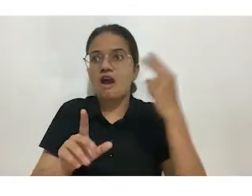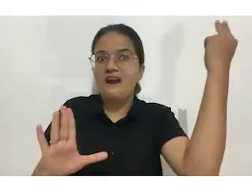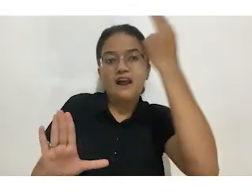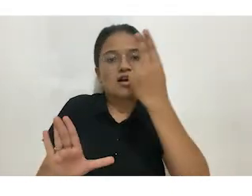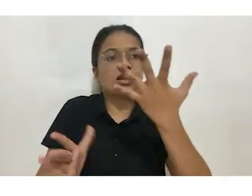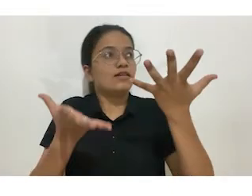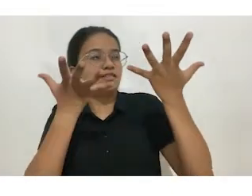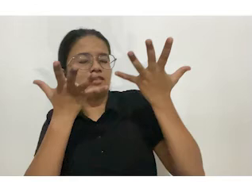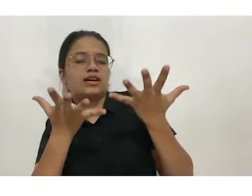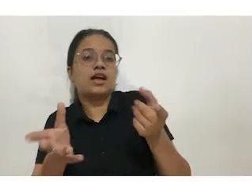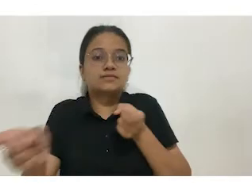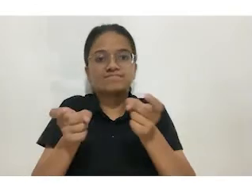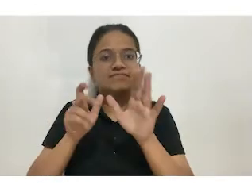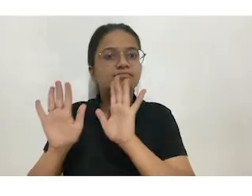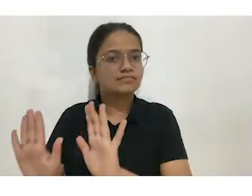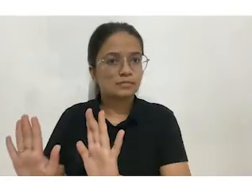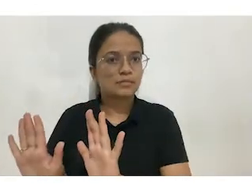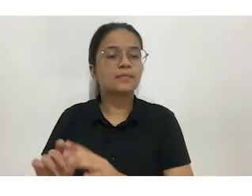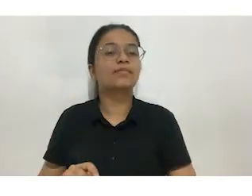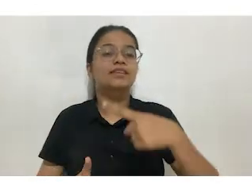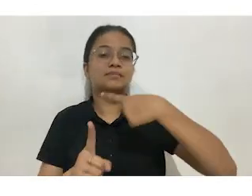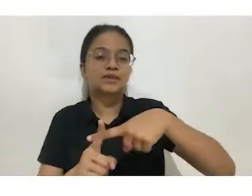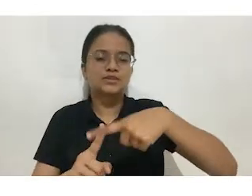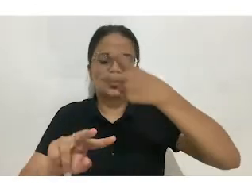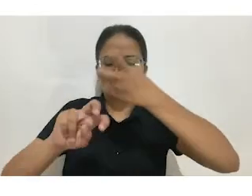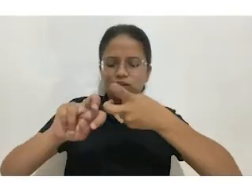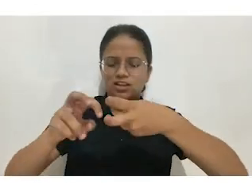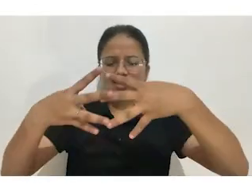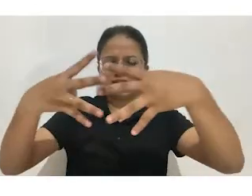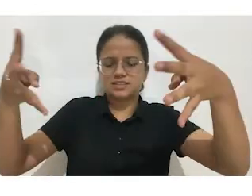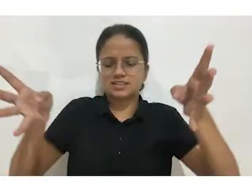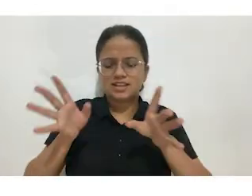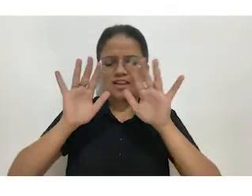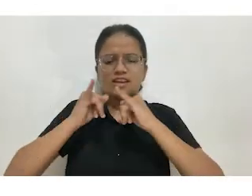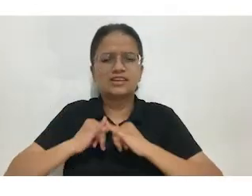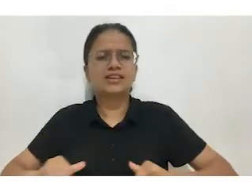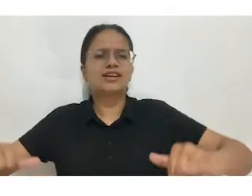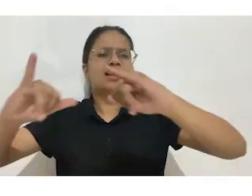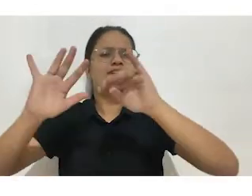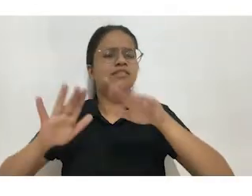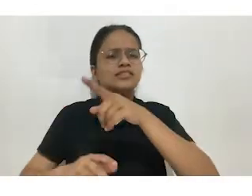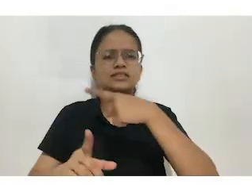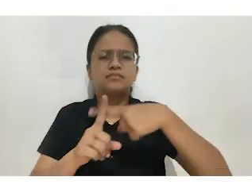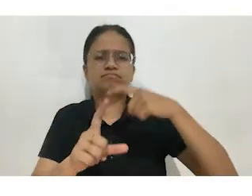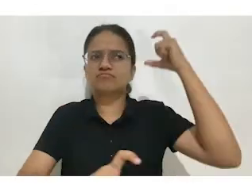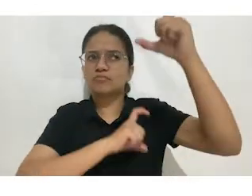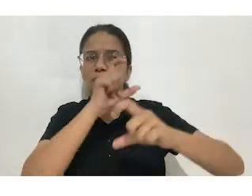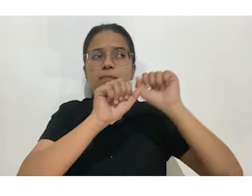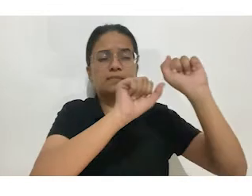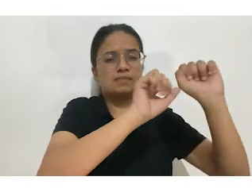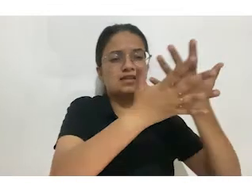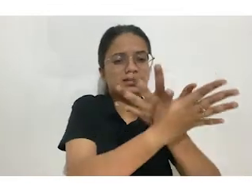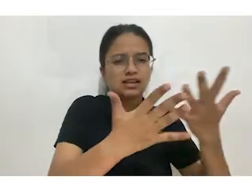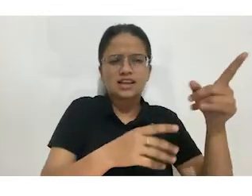which is art. Both the material of stainless steel as well as the motif are commonly associated with